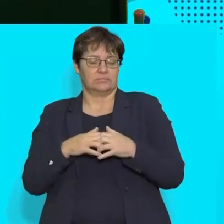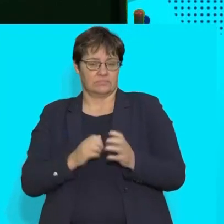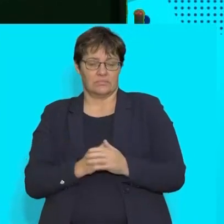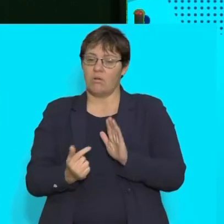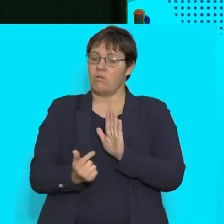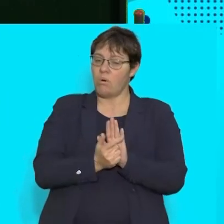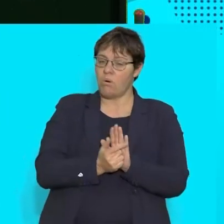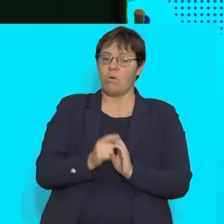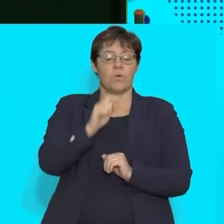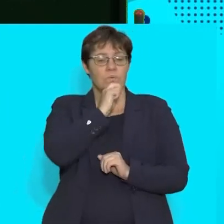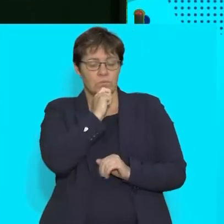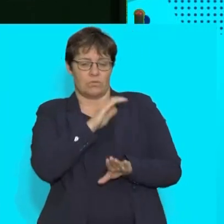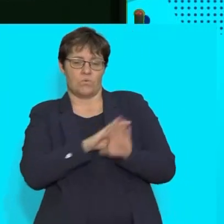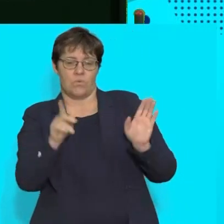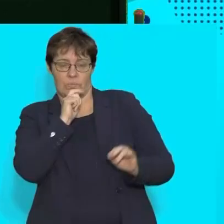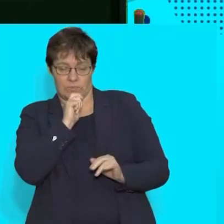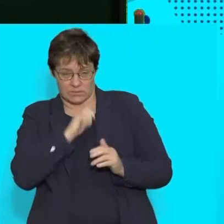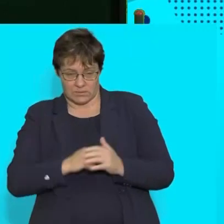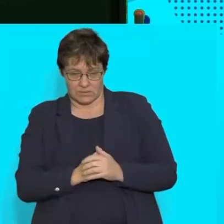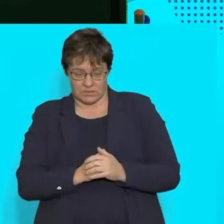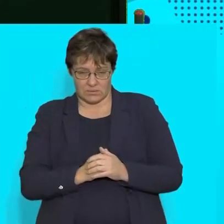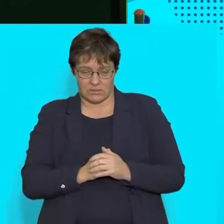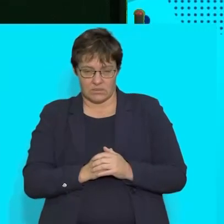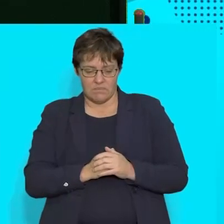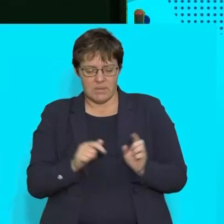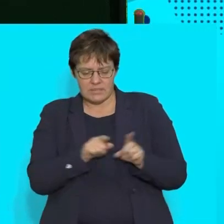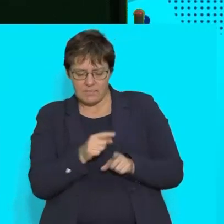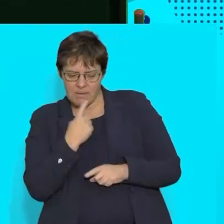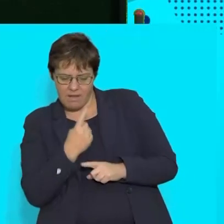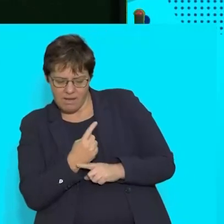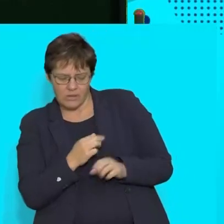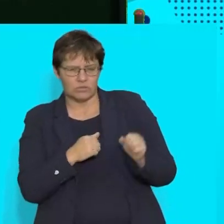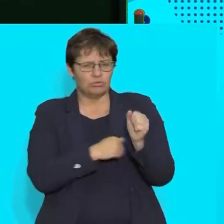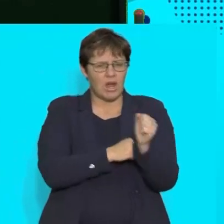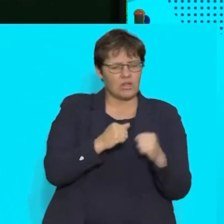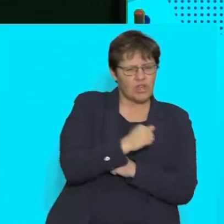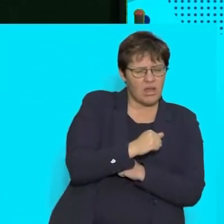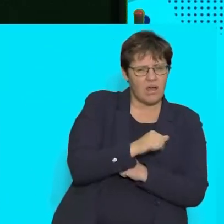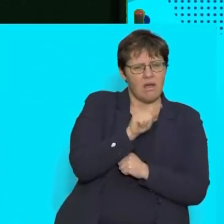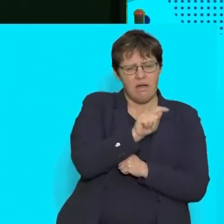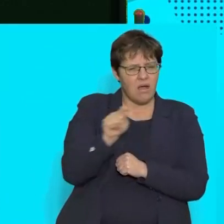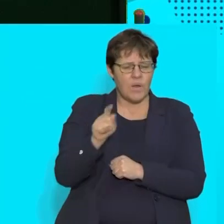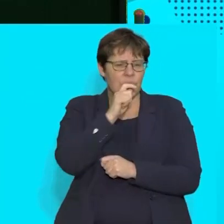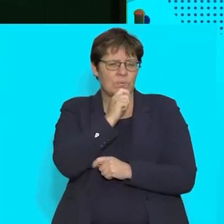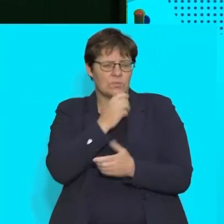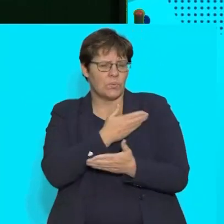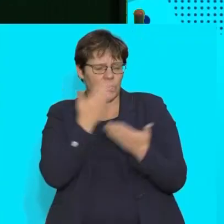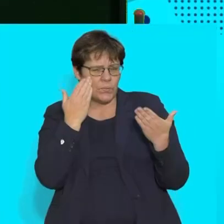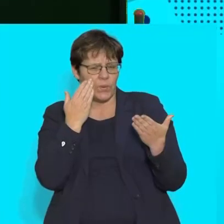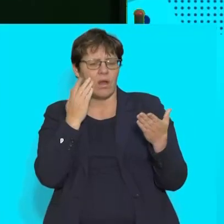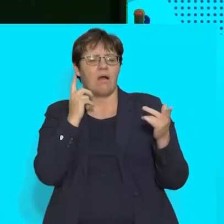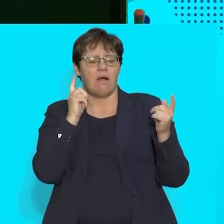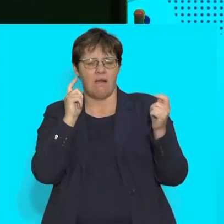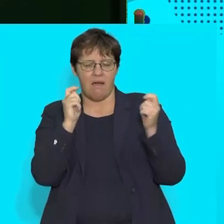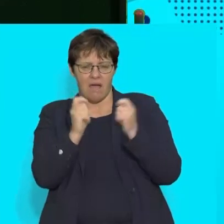the law of use and disuse. And he also inferred that structures or parts that were not used